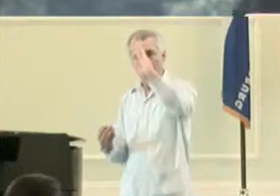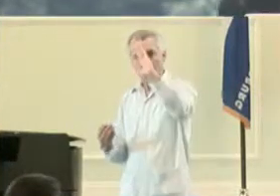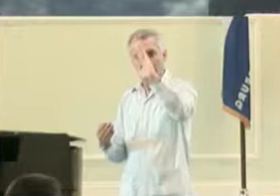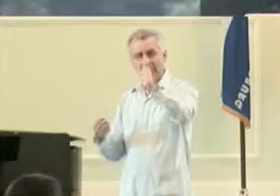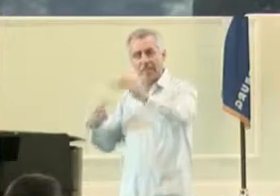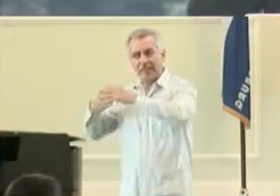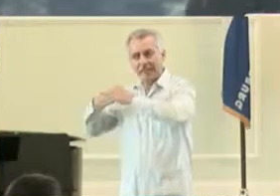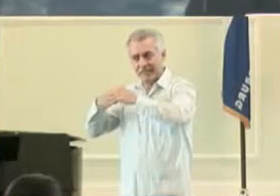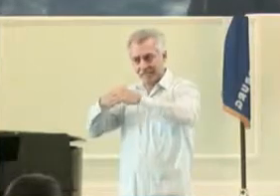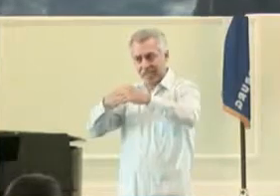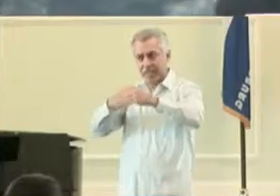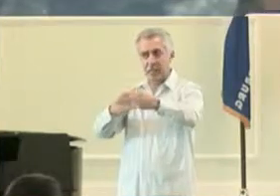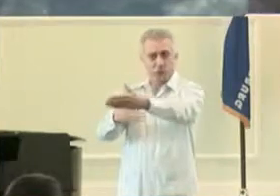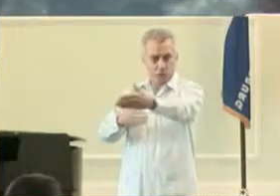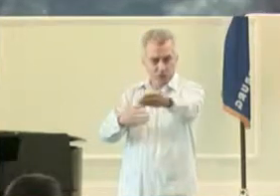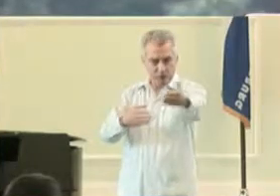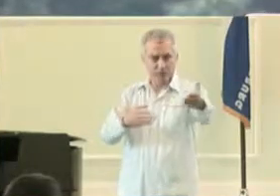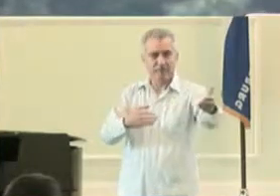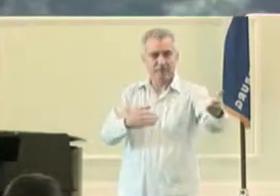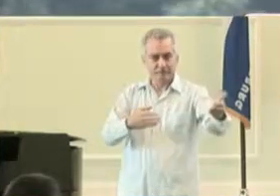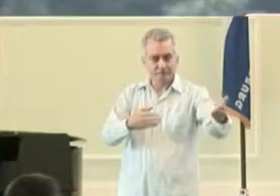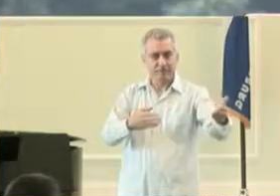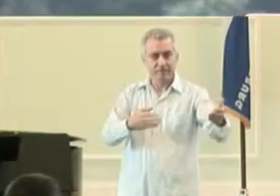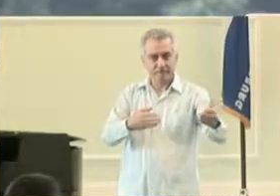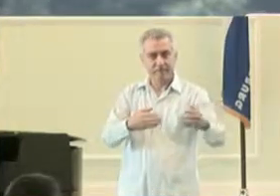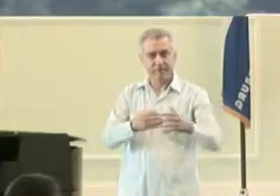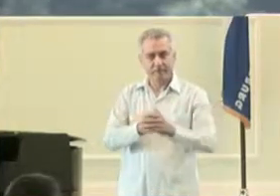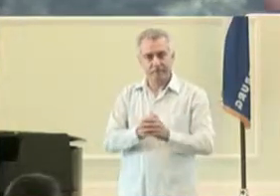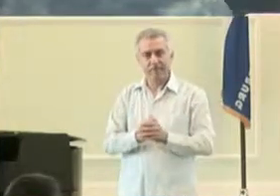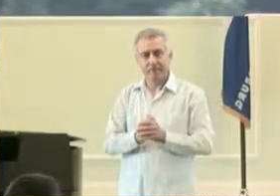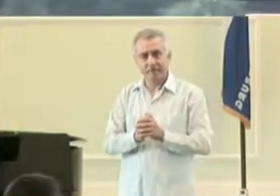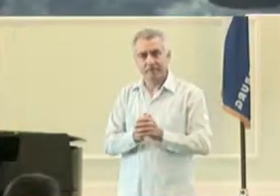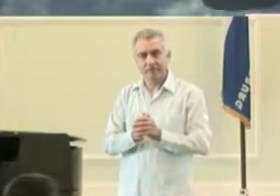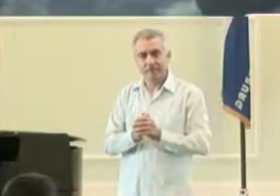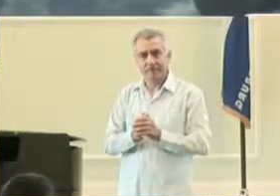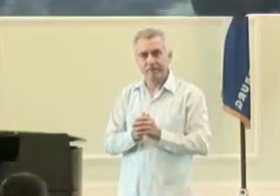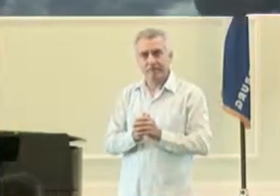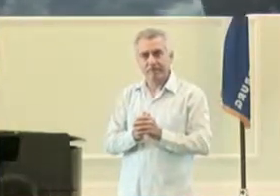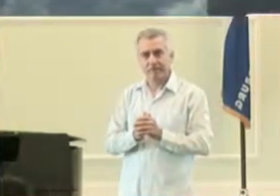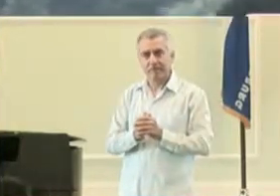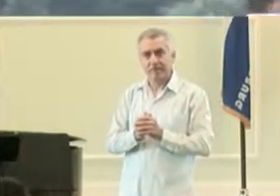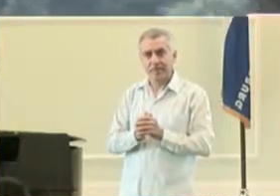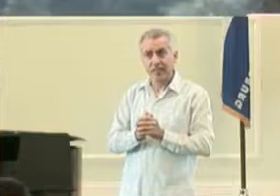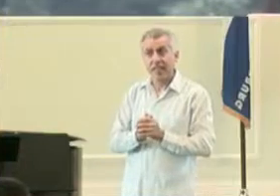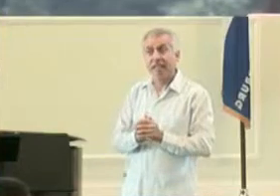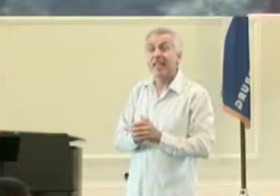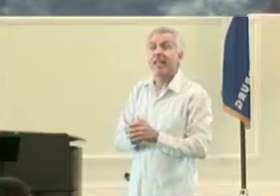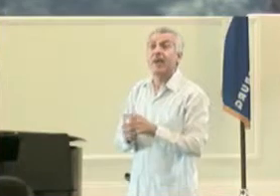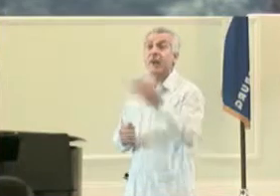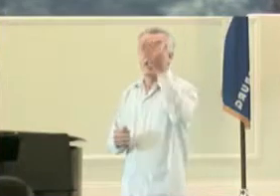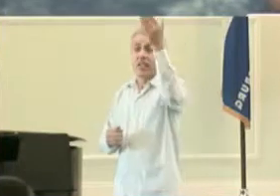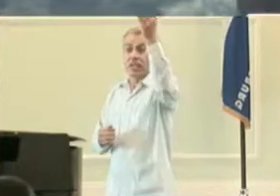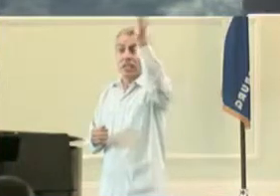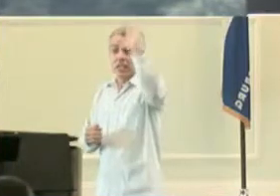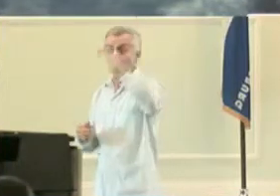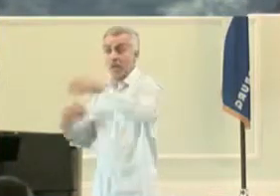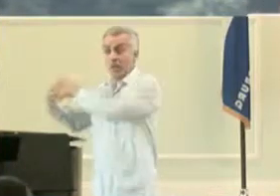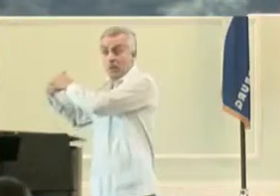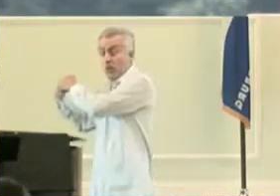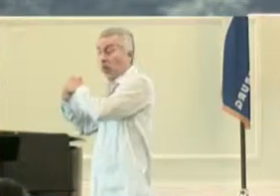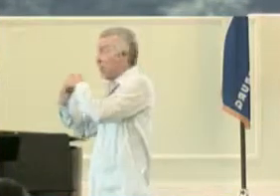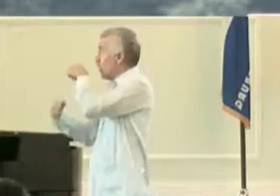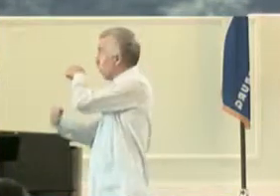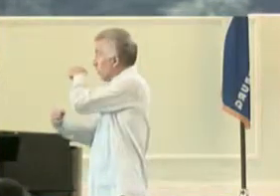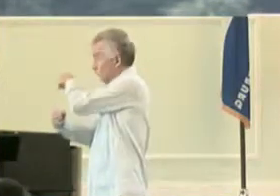See, their deliverance was supposed to be fresh in their minds. They were not to